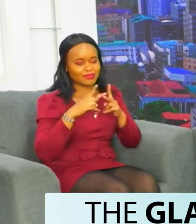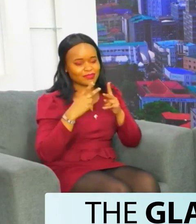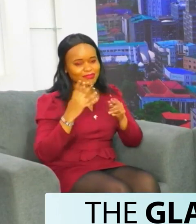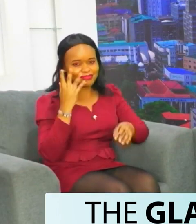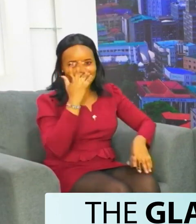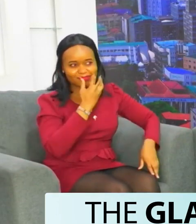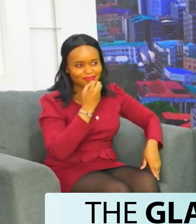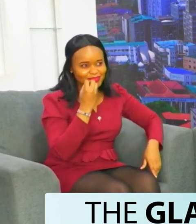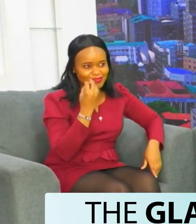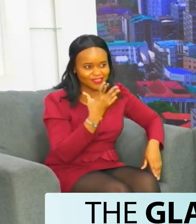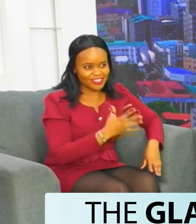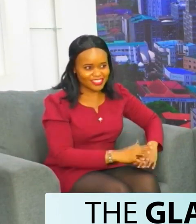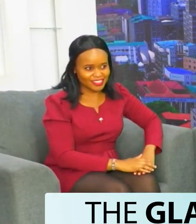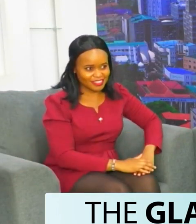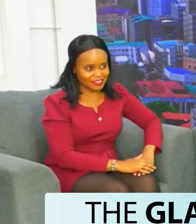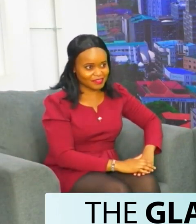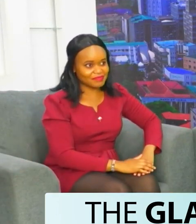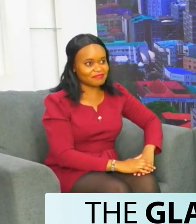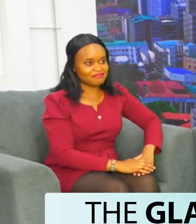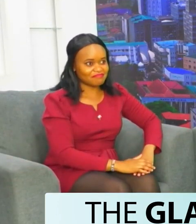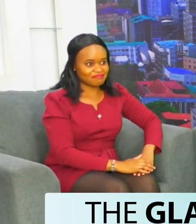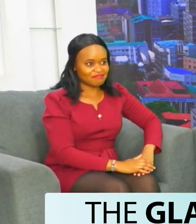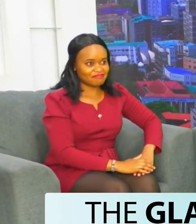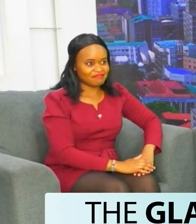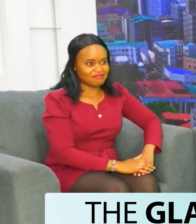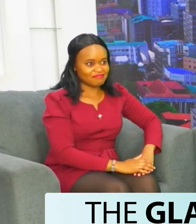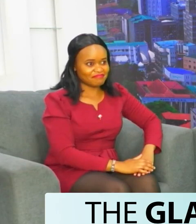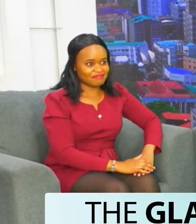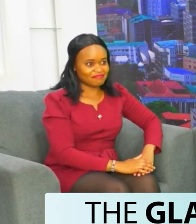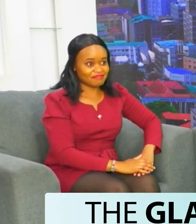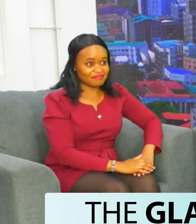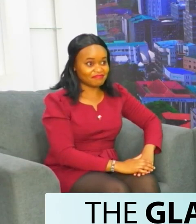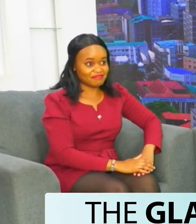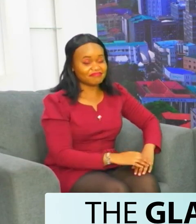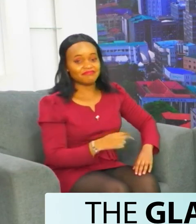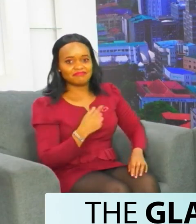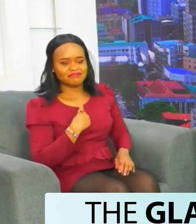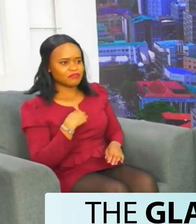in Indian dresses, it makes it very beautiful and very outstanding. Yes.